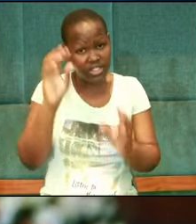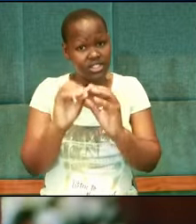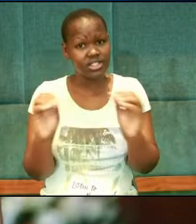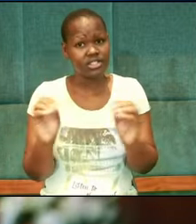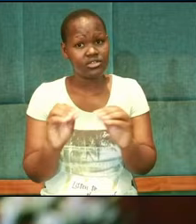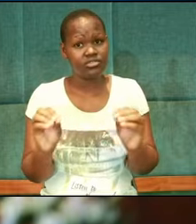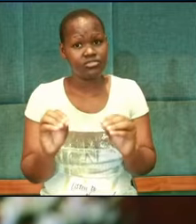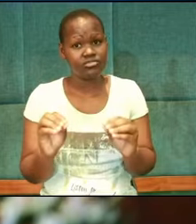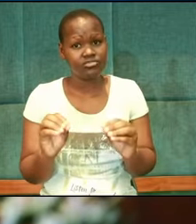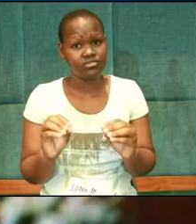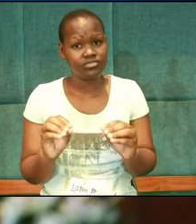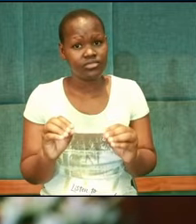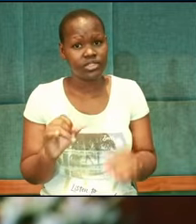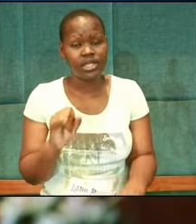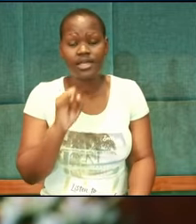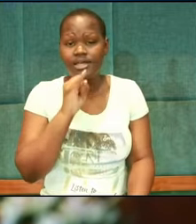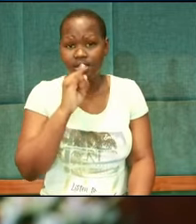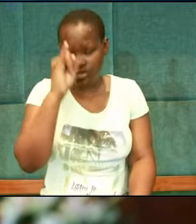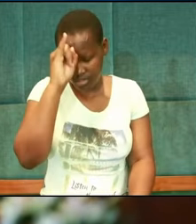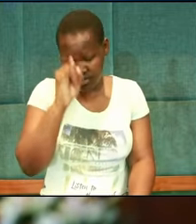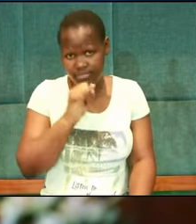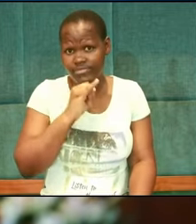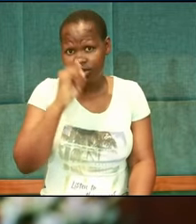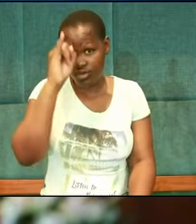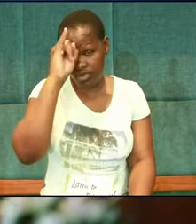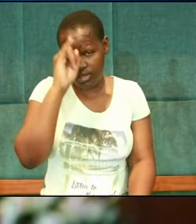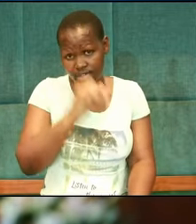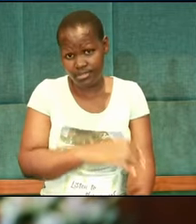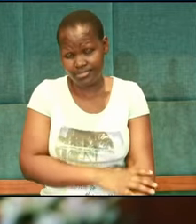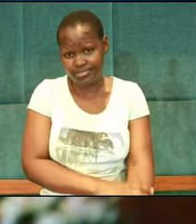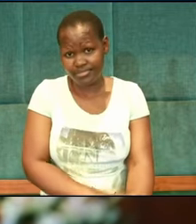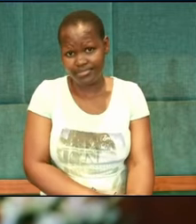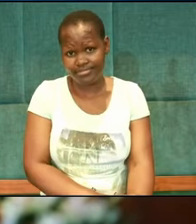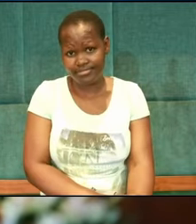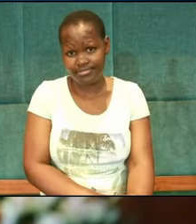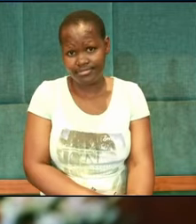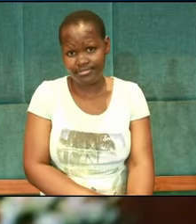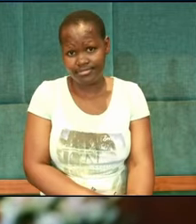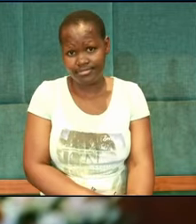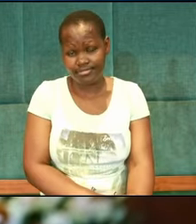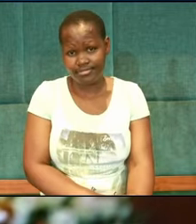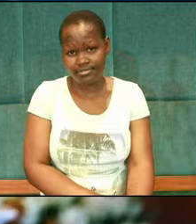type ignorance, ignorance, ignorance, ignorance, ignorance.